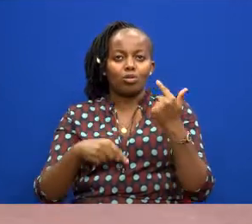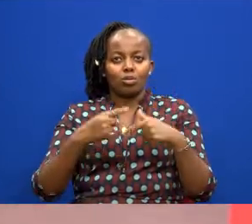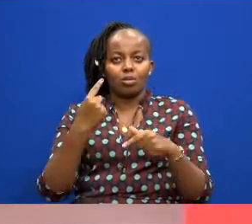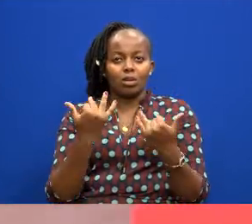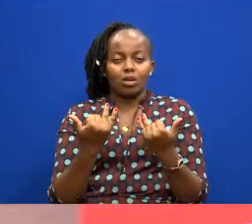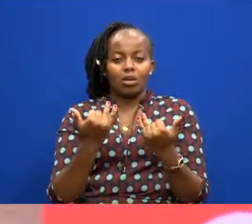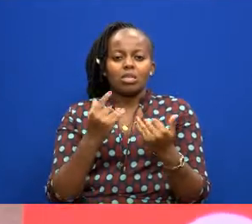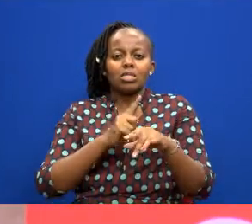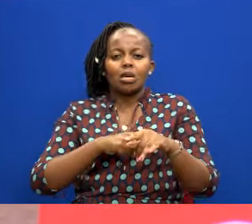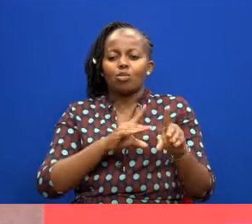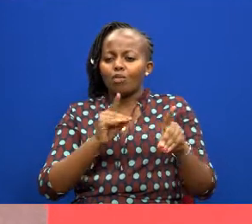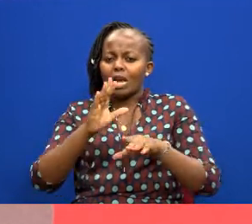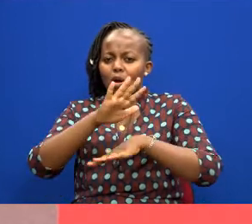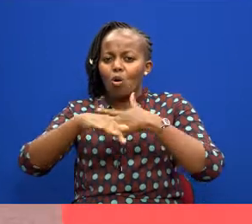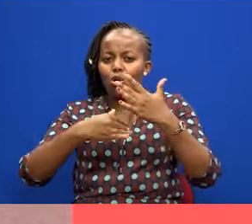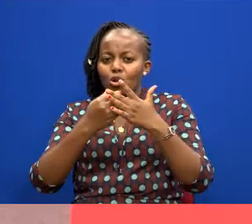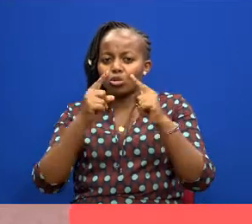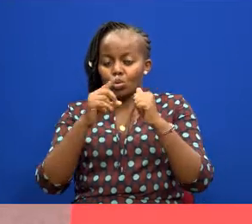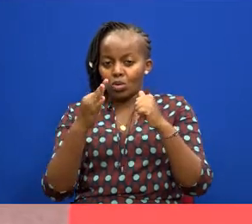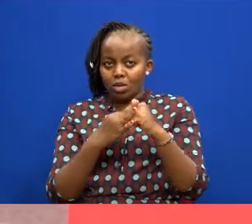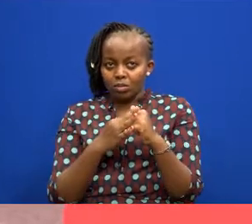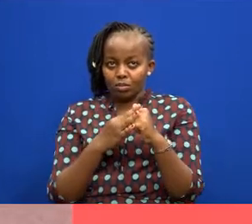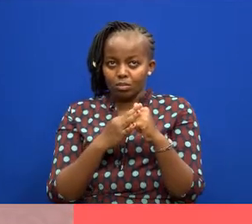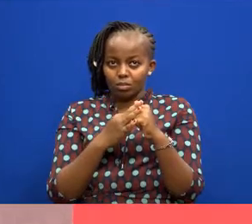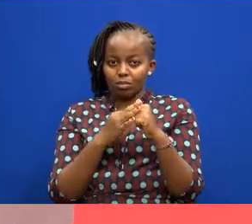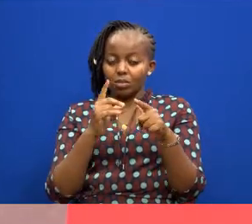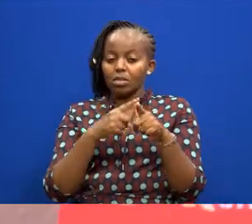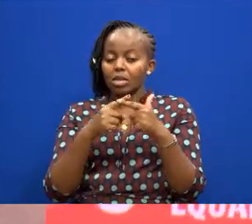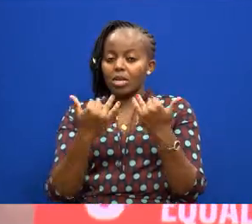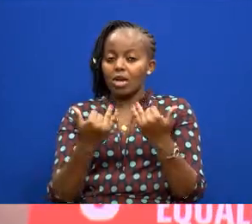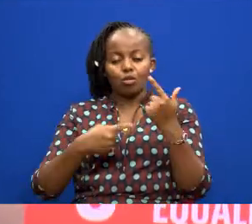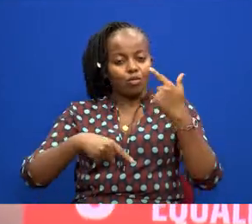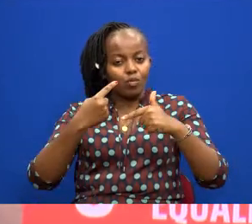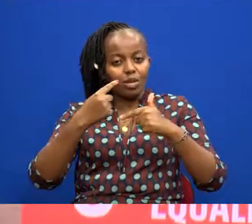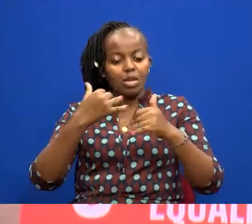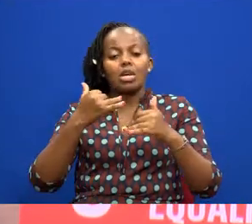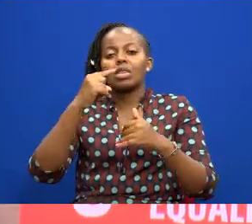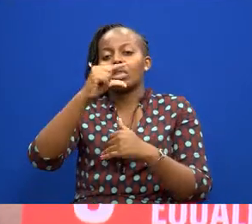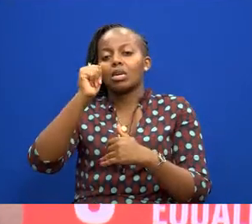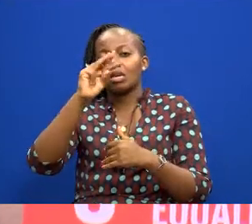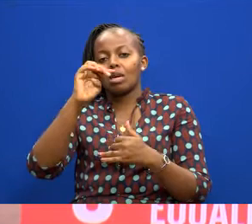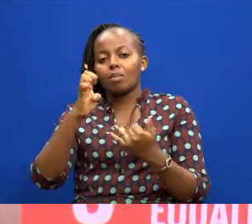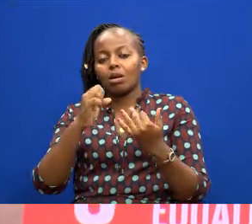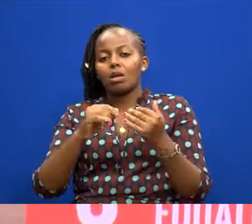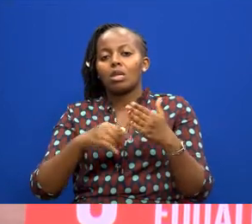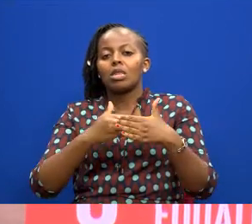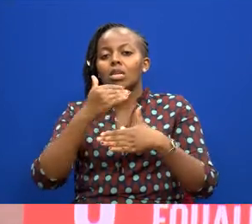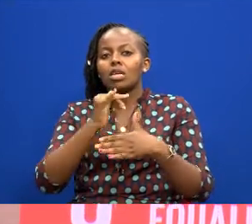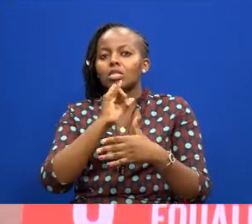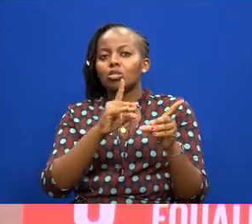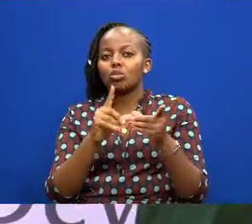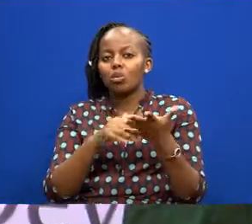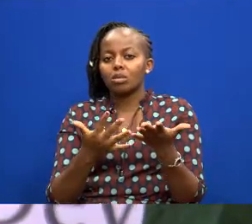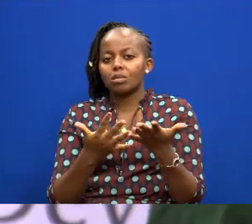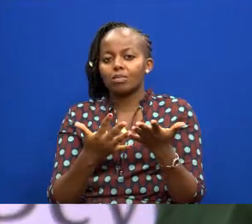that, all the steps up to 8, and now you've won the game. Now the next thing is to flip the stone. You flip the